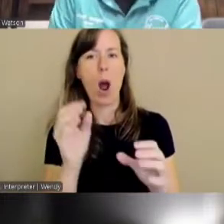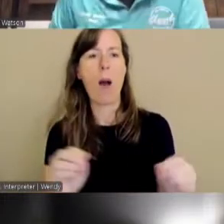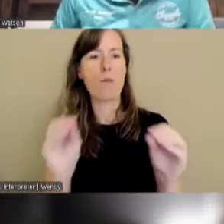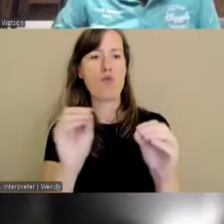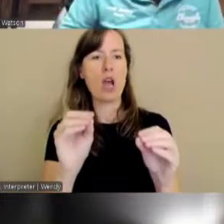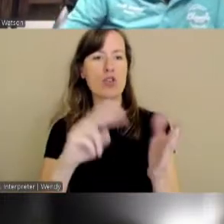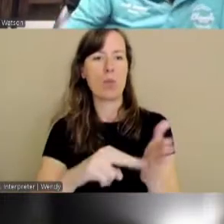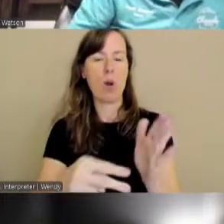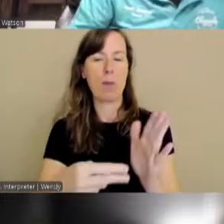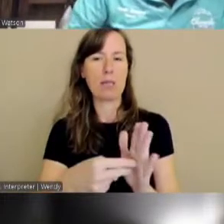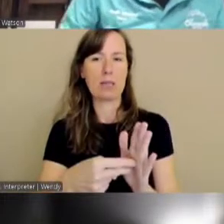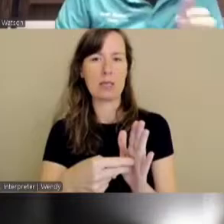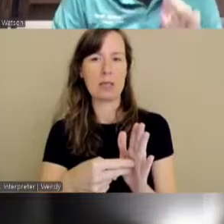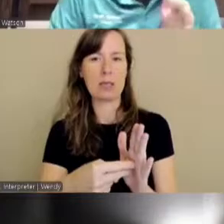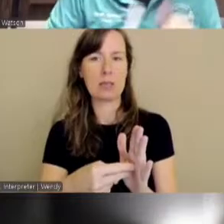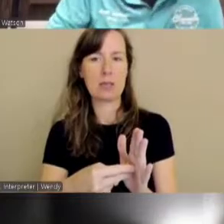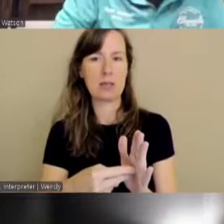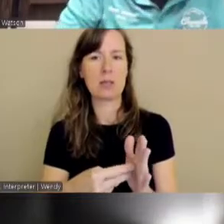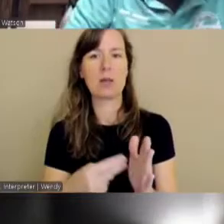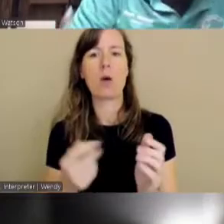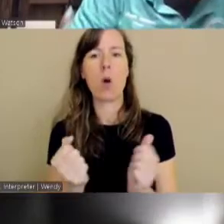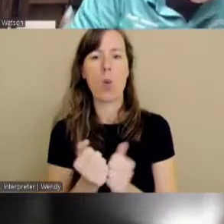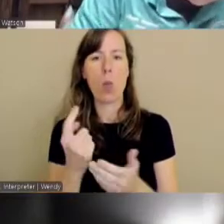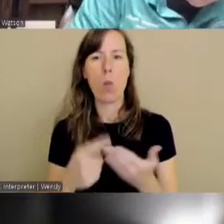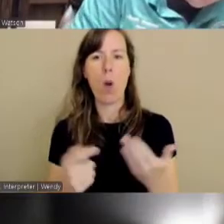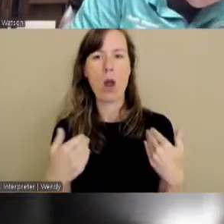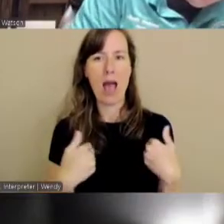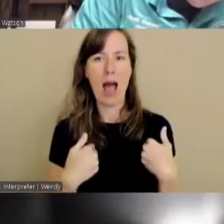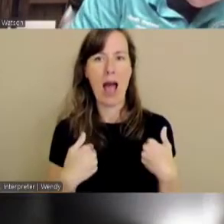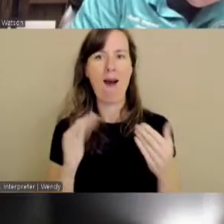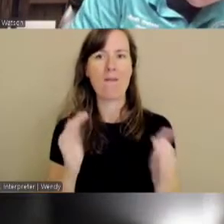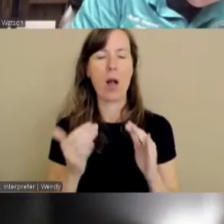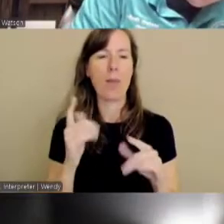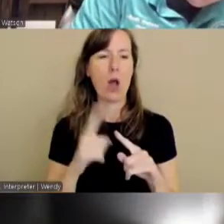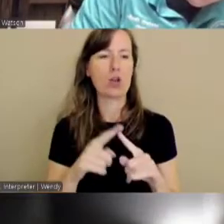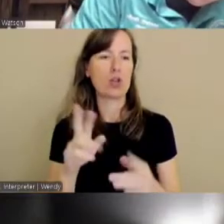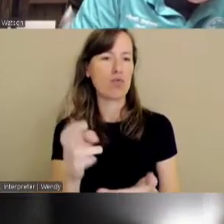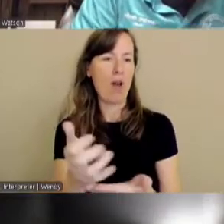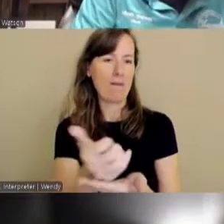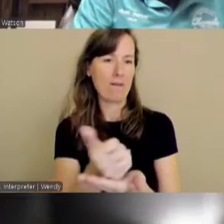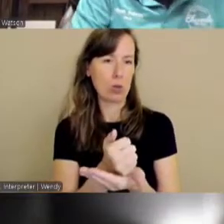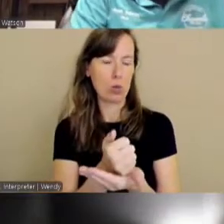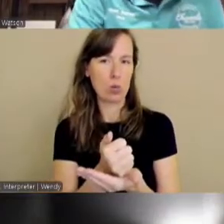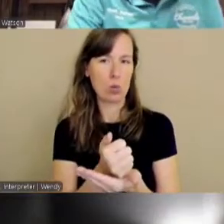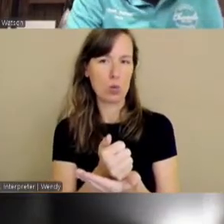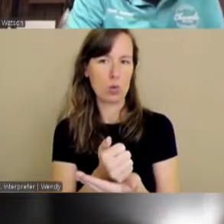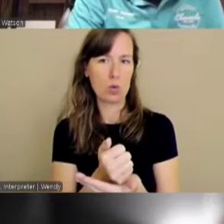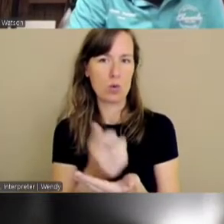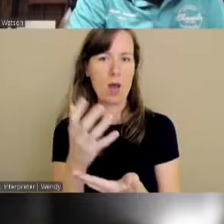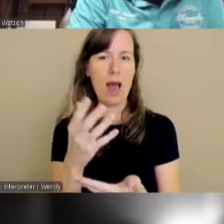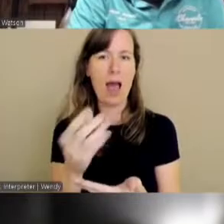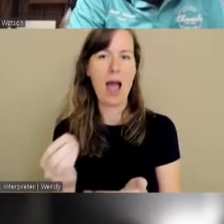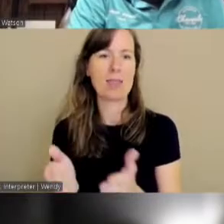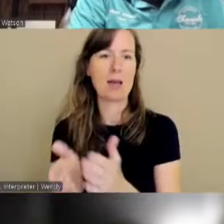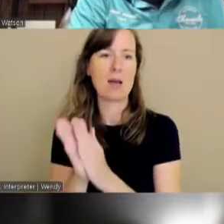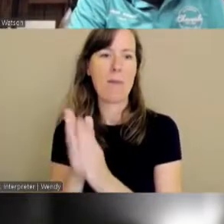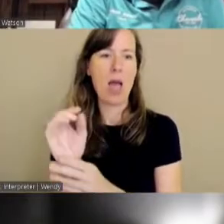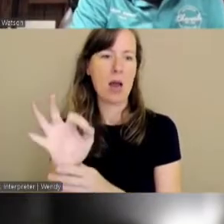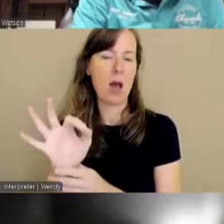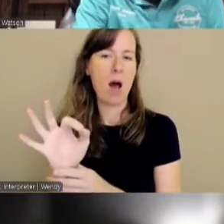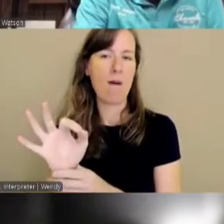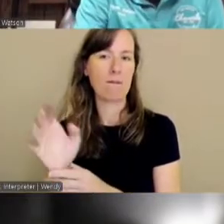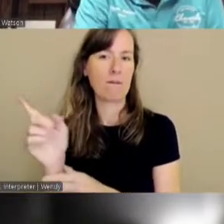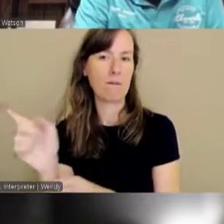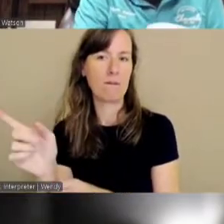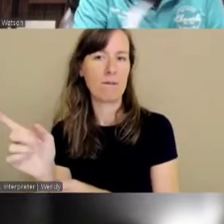purposes with what we have compared to revenues and the demand of the community and the